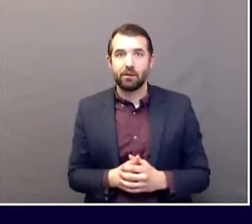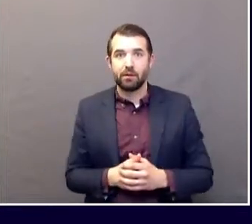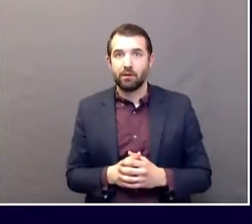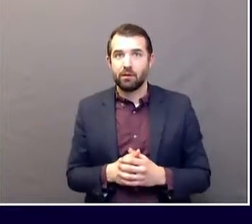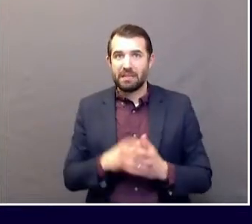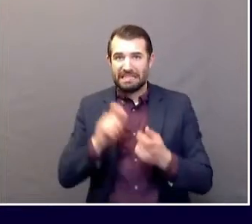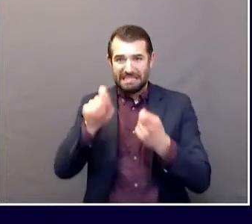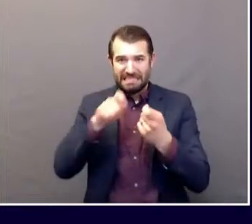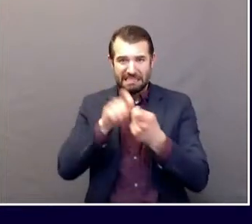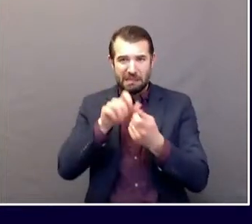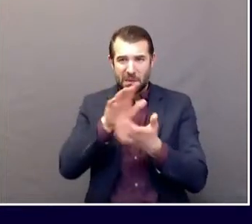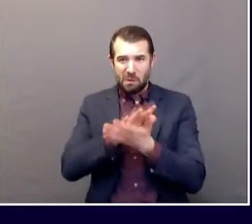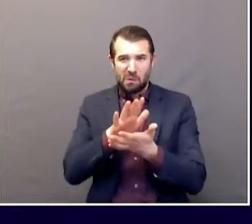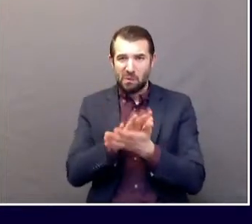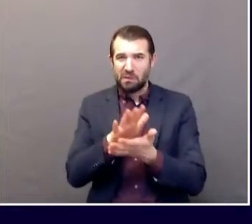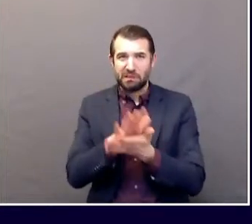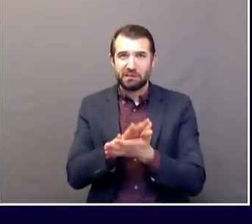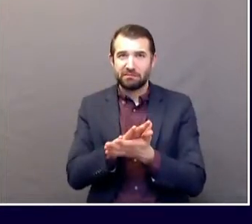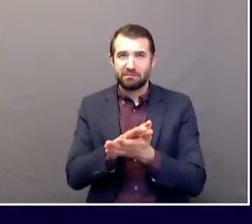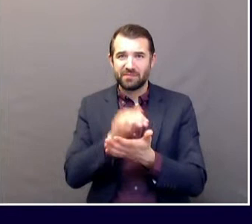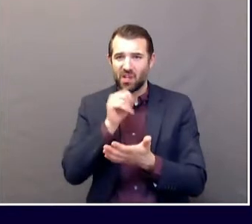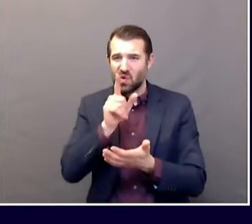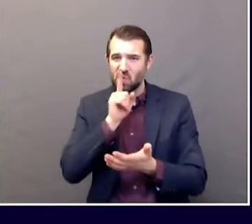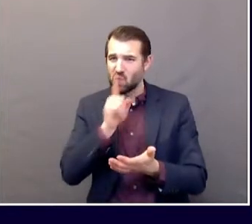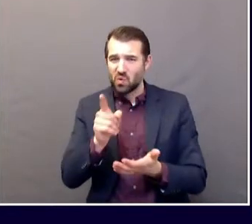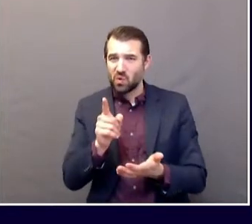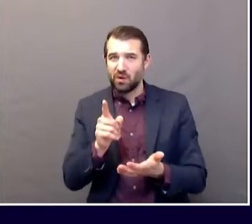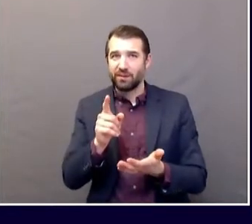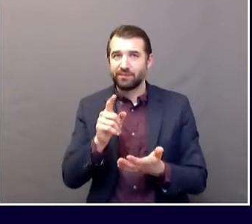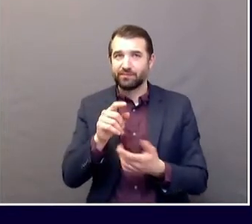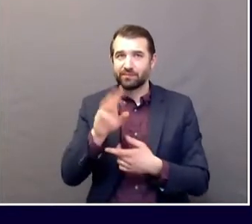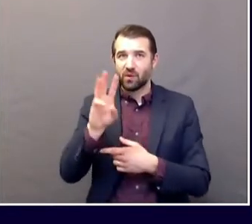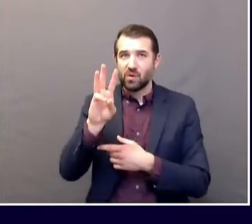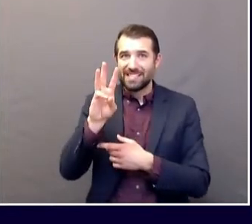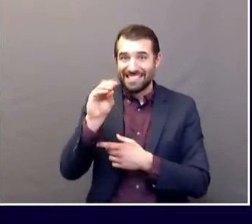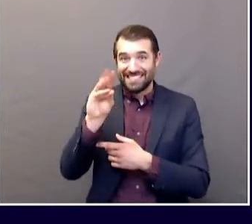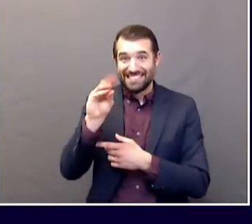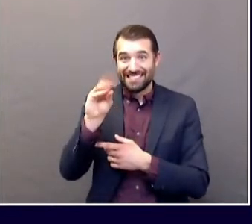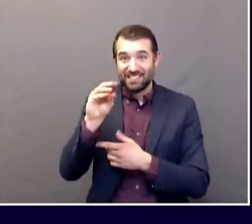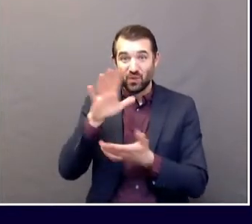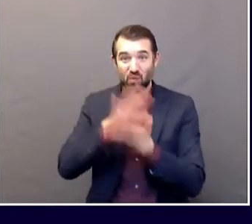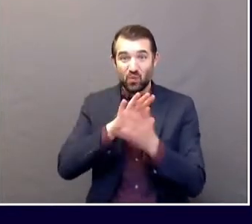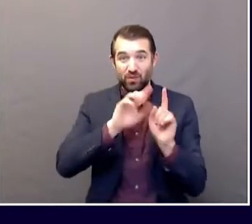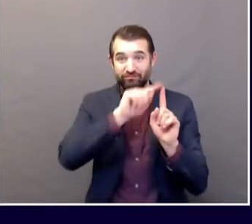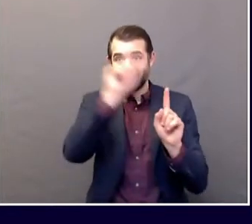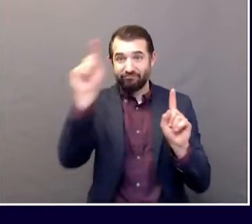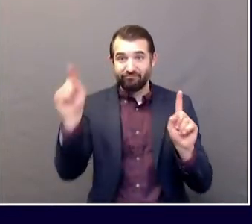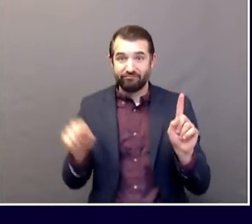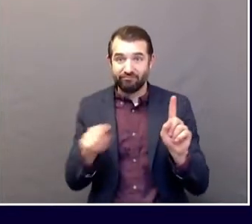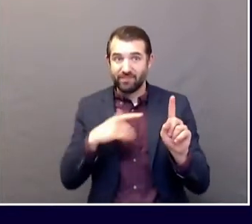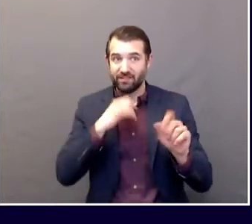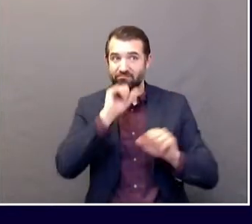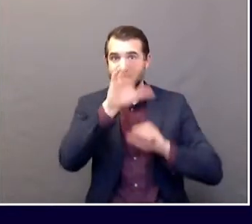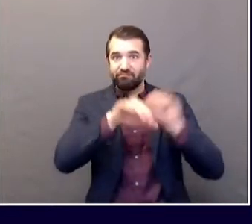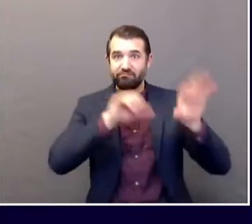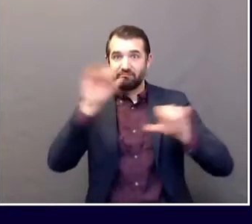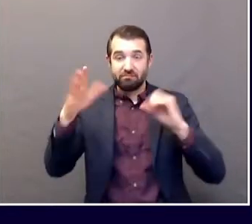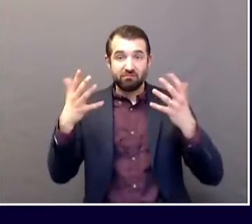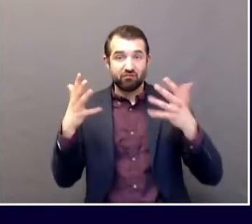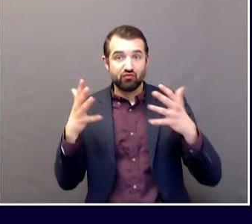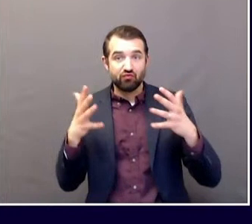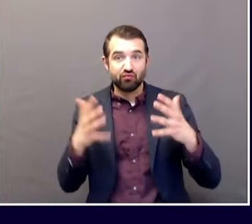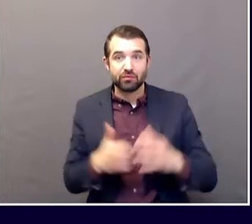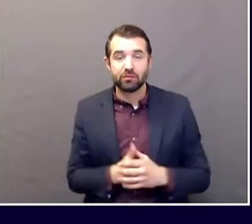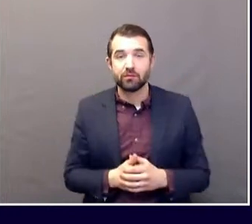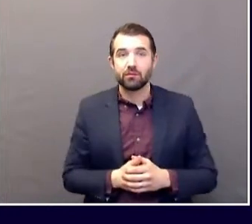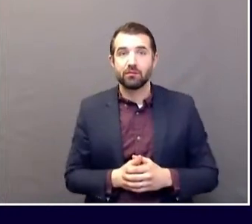60 of them, is my understanding. We did, through the Maine CDC, very specifically track what types of